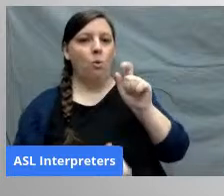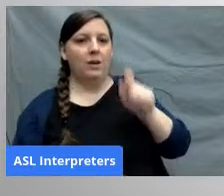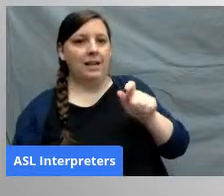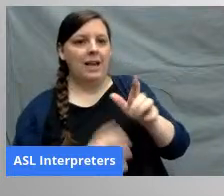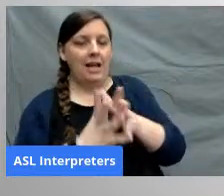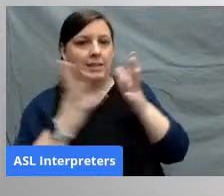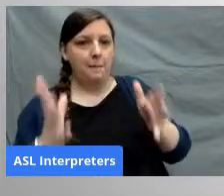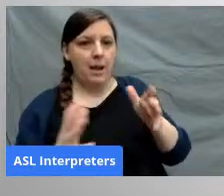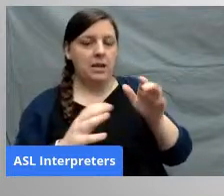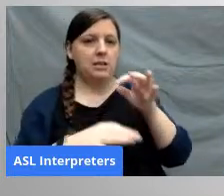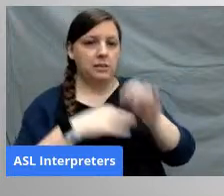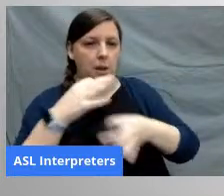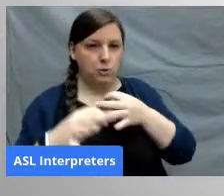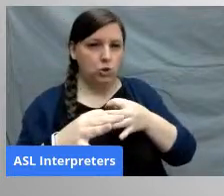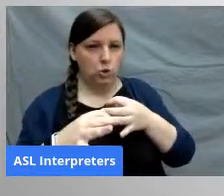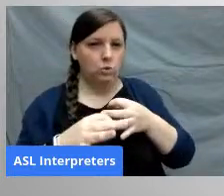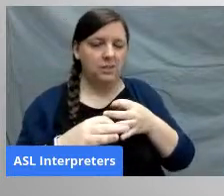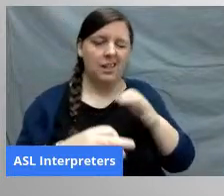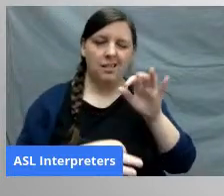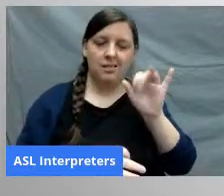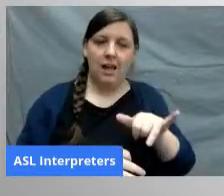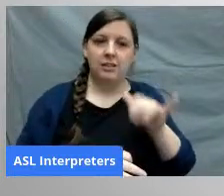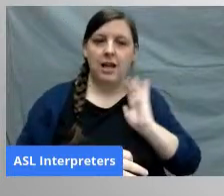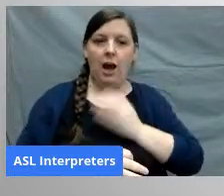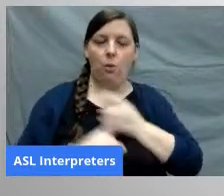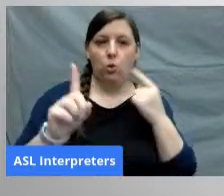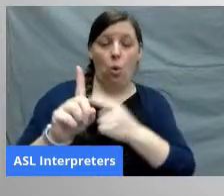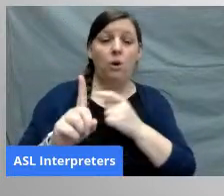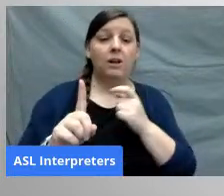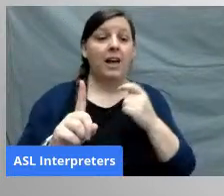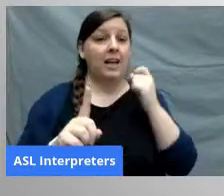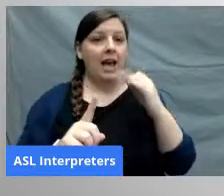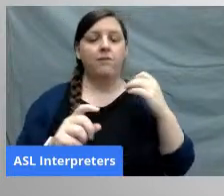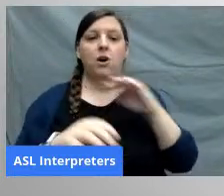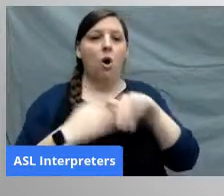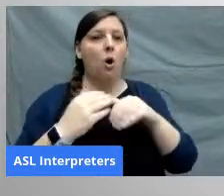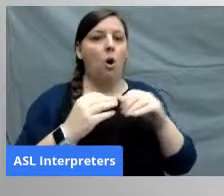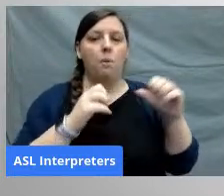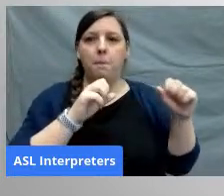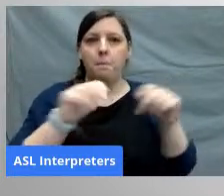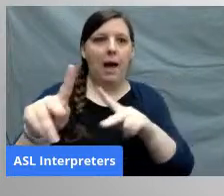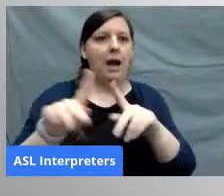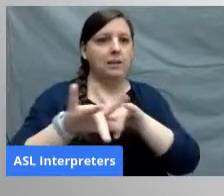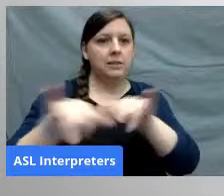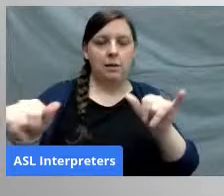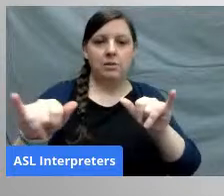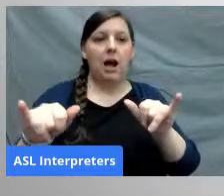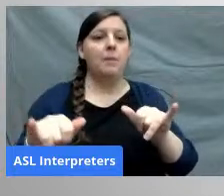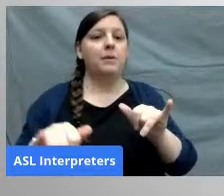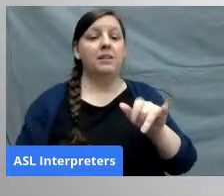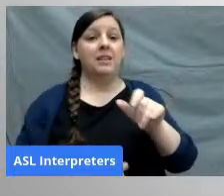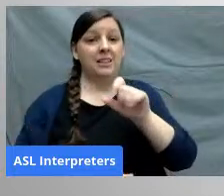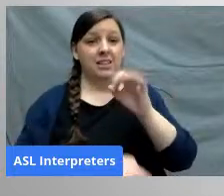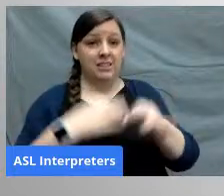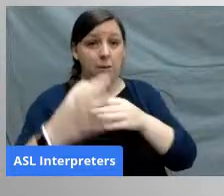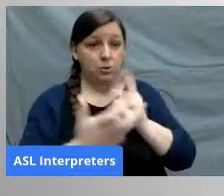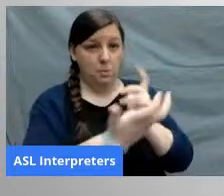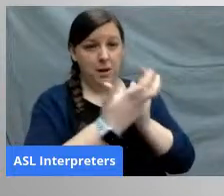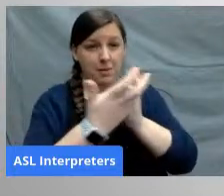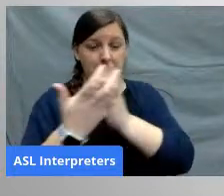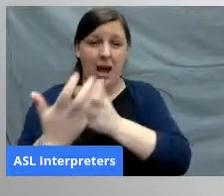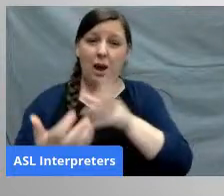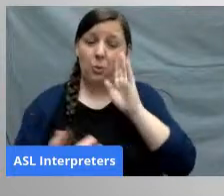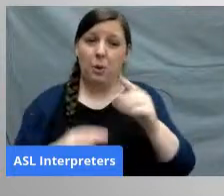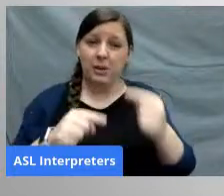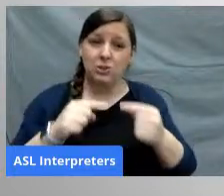everyone coming back at one time, I think it's going to be difficult to balance. I mean, I'm with you, Dr. Anderson. I would love for them all